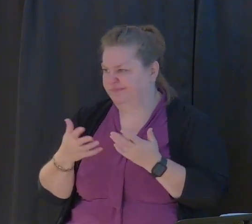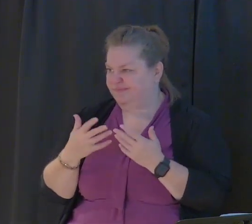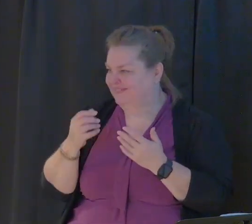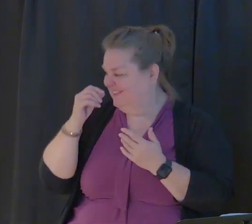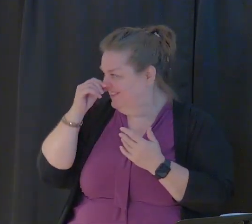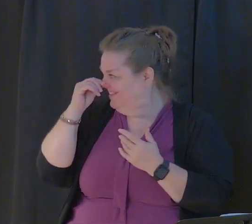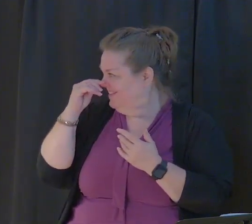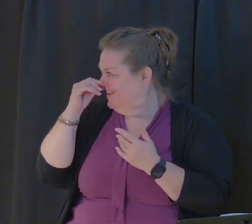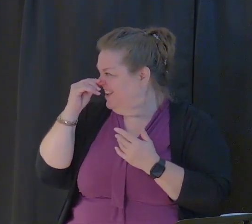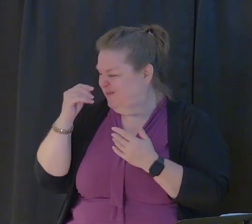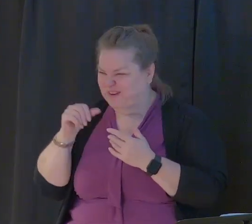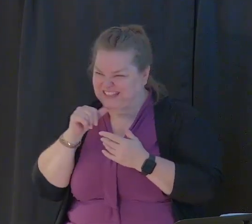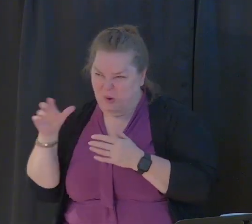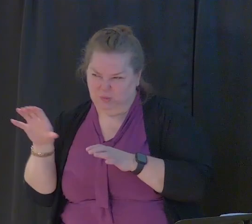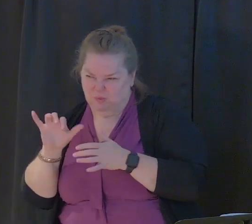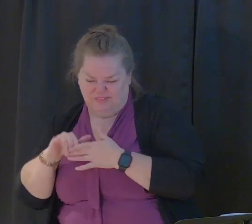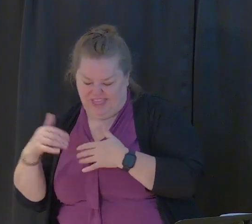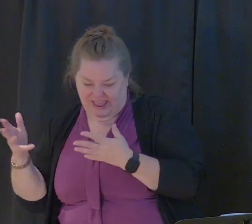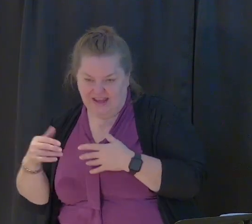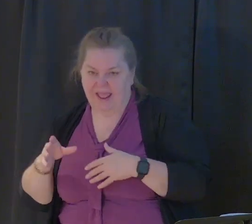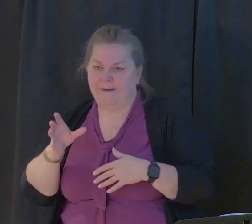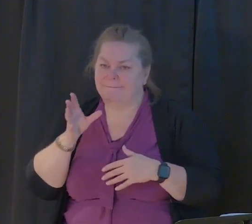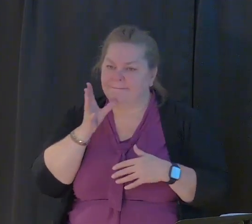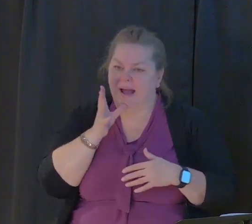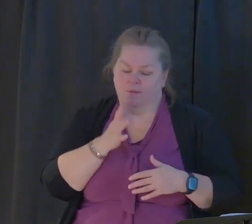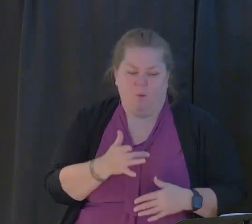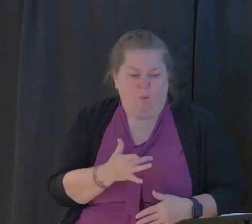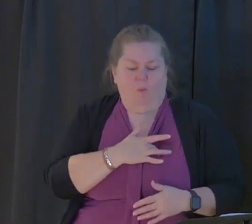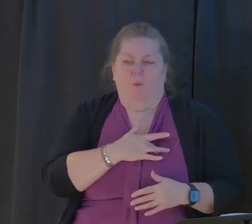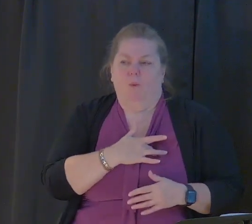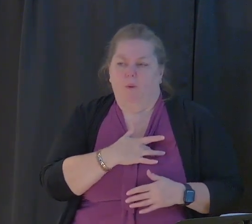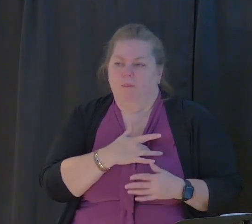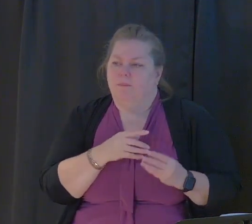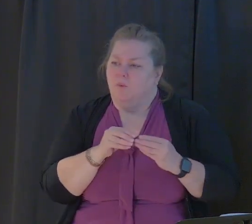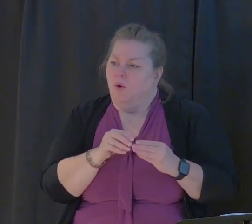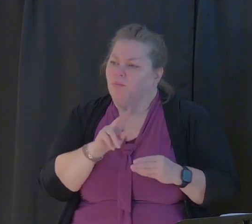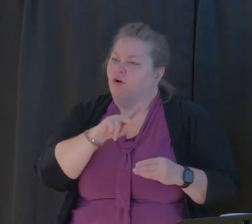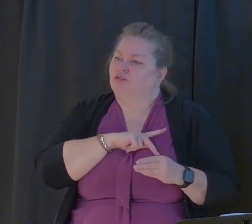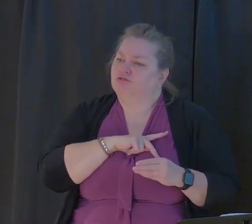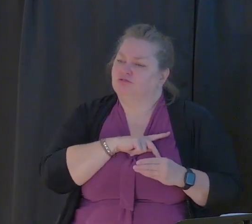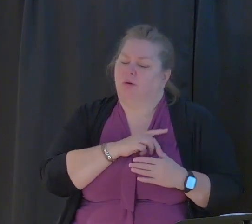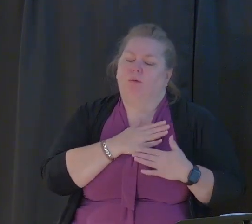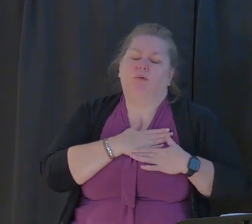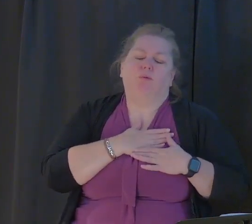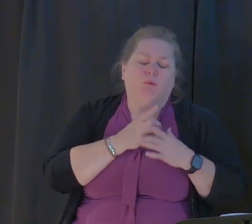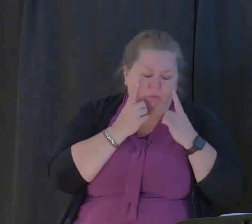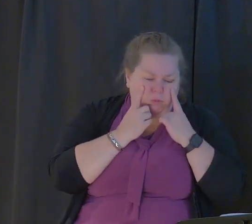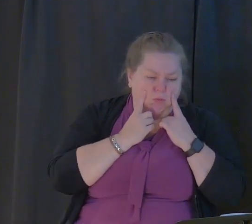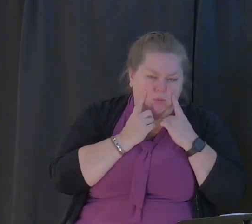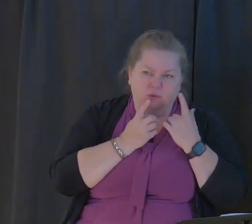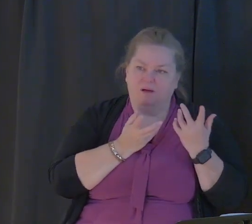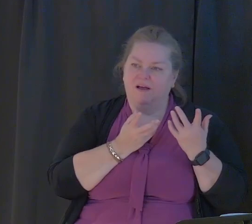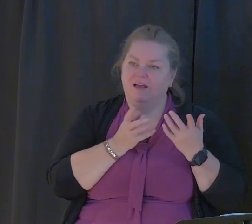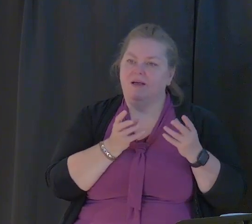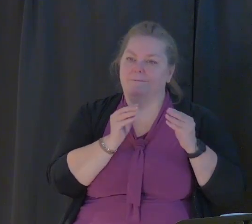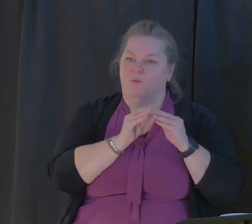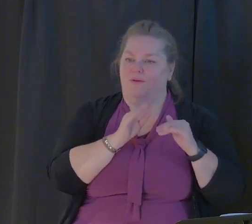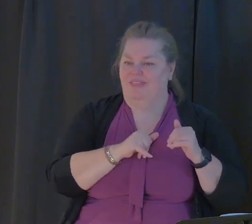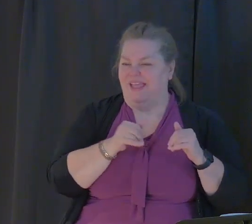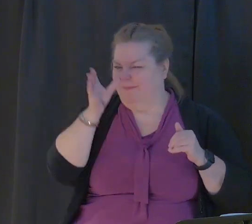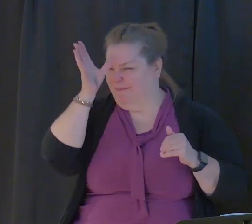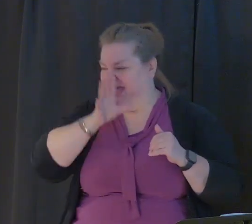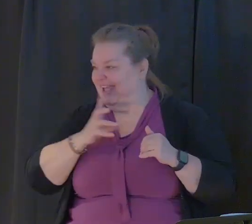don't do that. And women take things, moms take these things on so much personally, and you cry about these things a whole lot more than we do. And it's